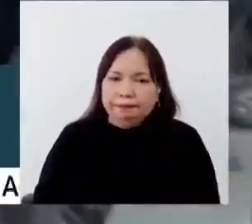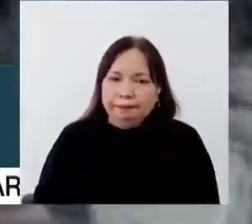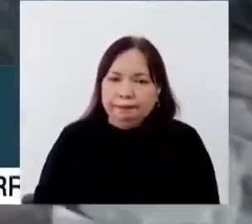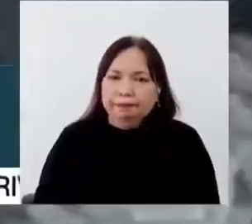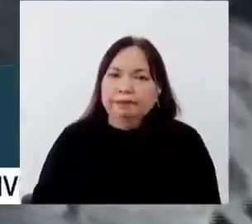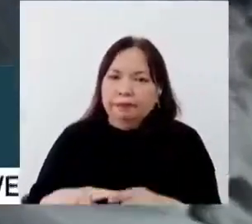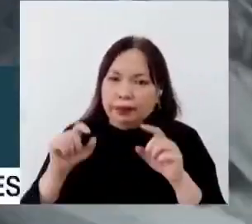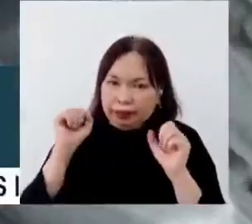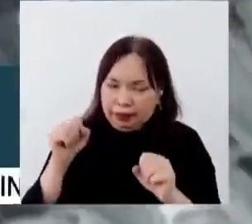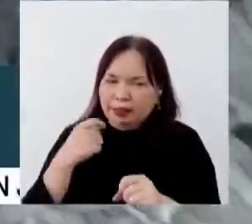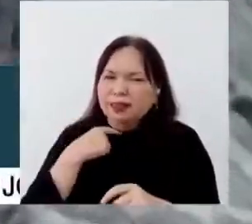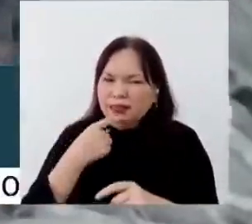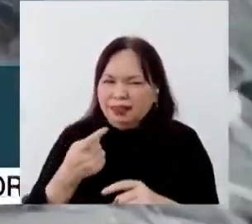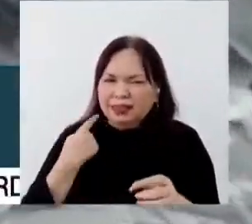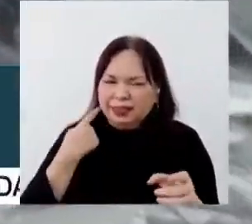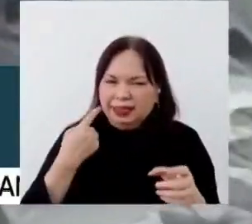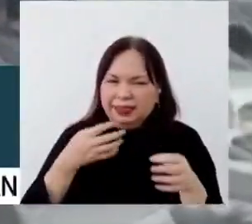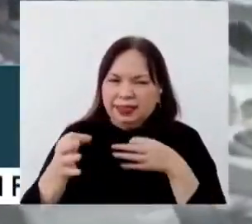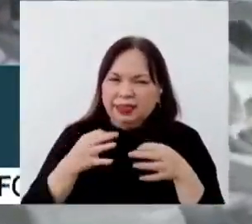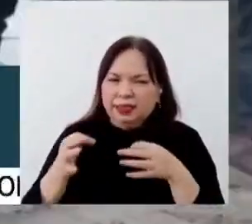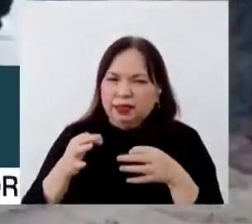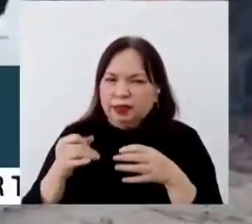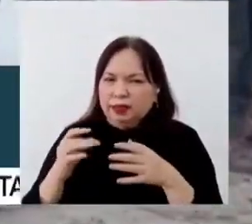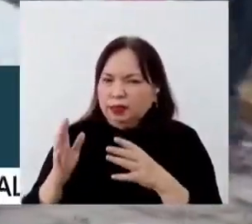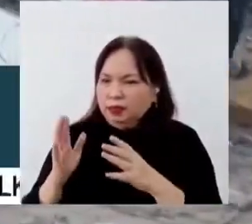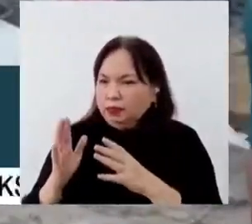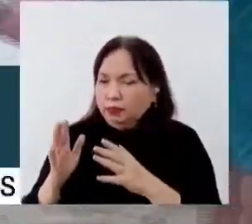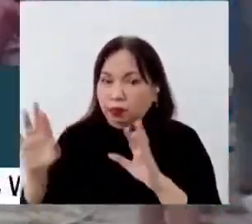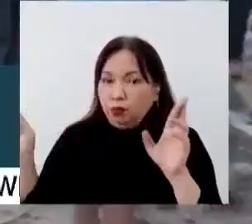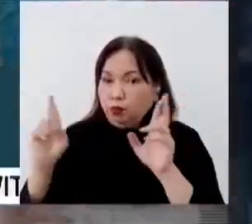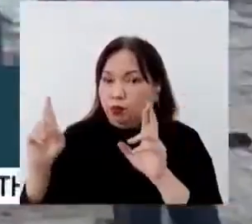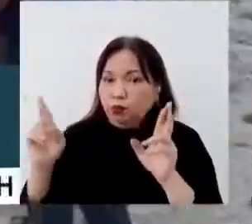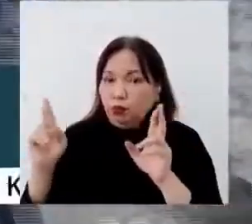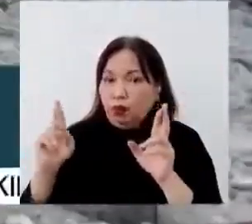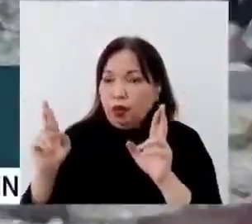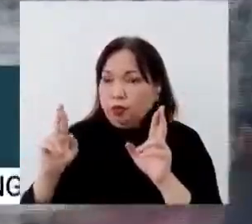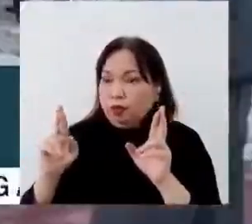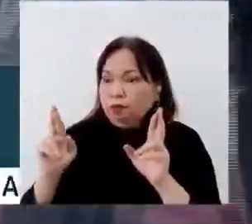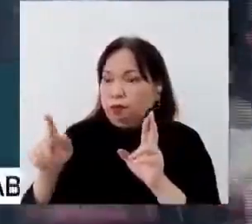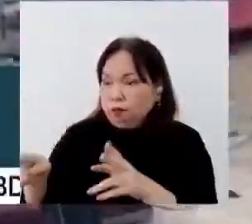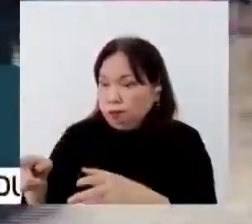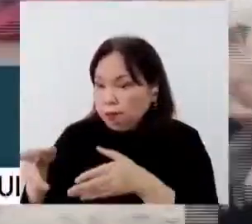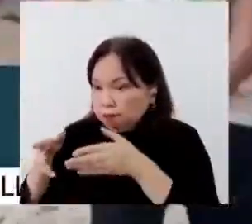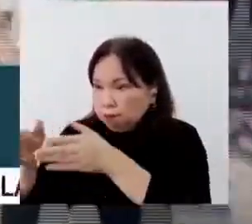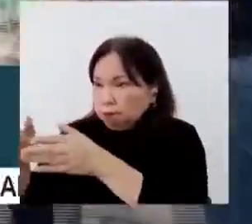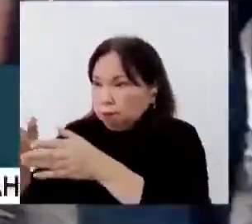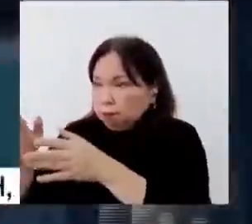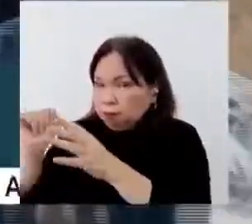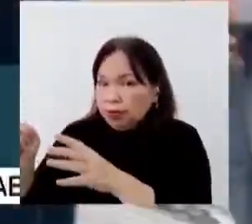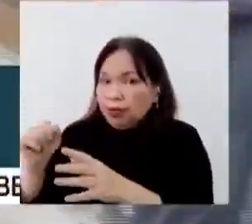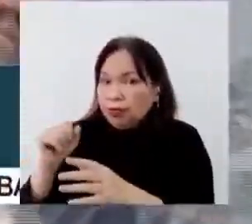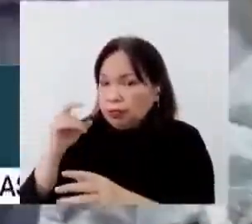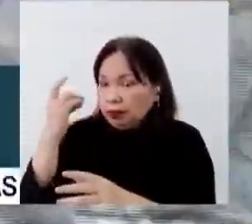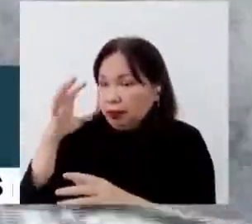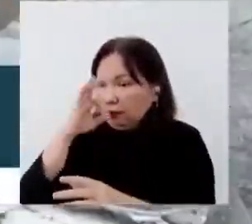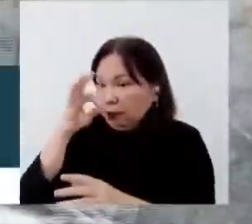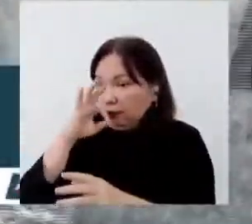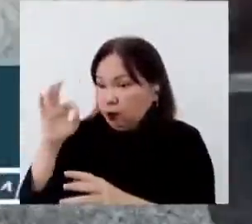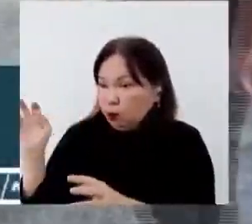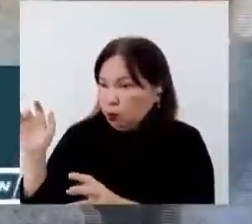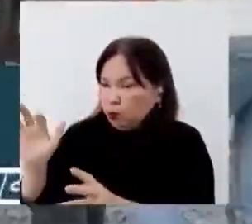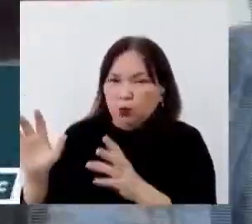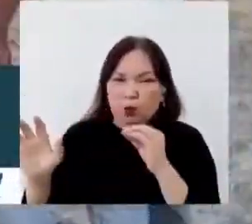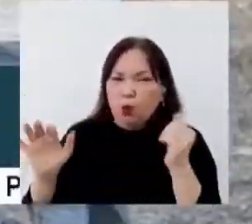humanitarian corridors are opened, it's not only Filipinos who are going to troop to the borders, other nationalities as well. So they're